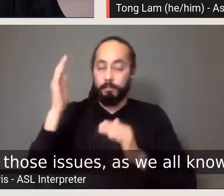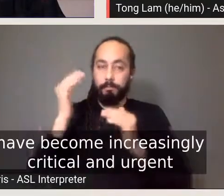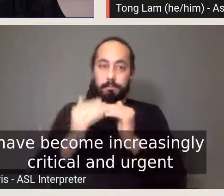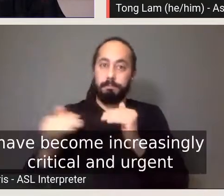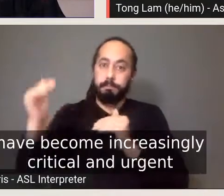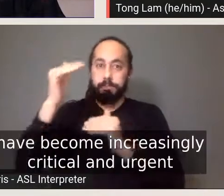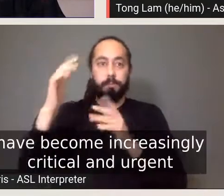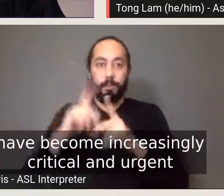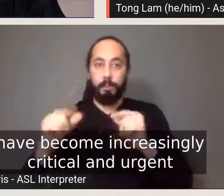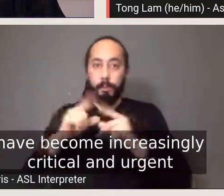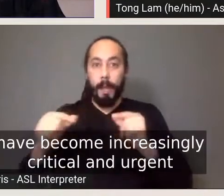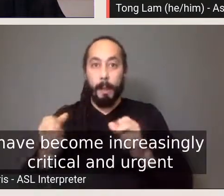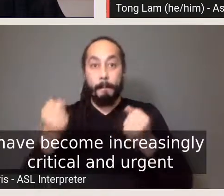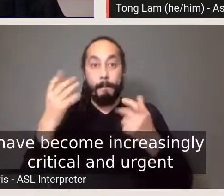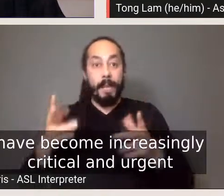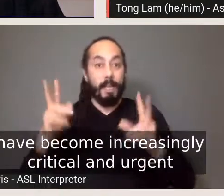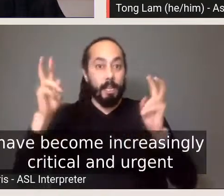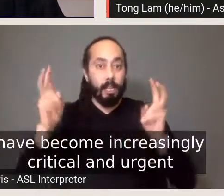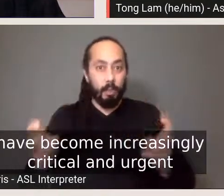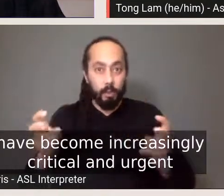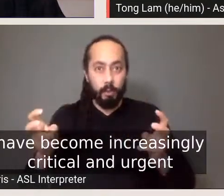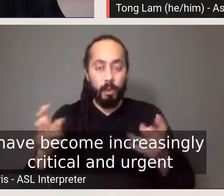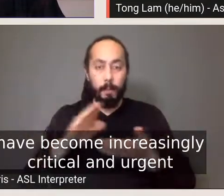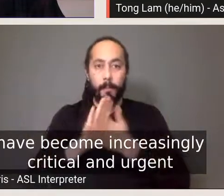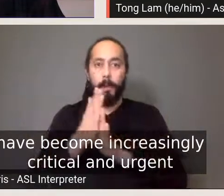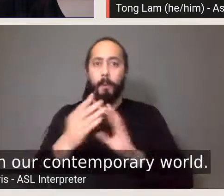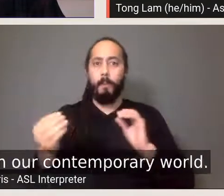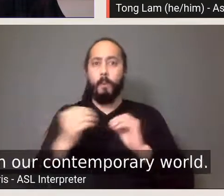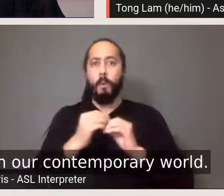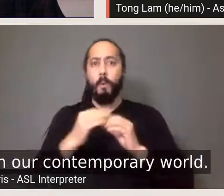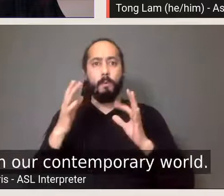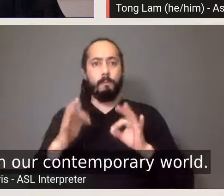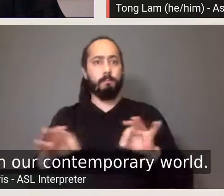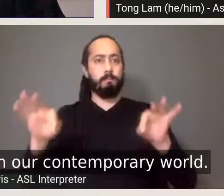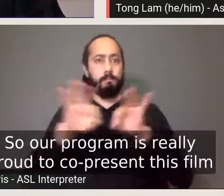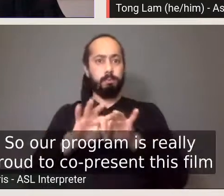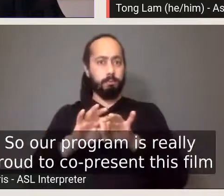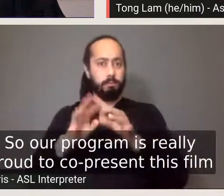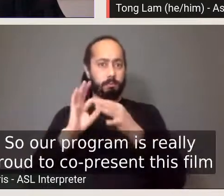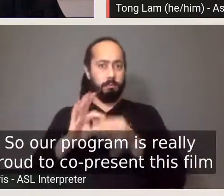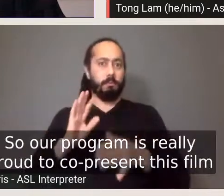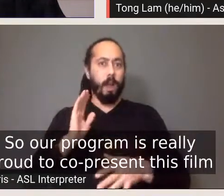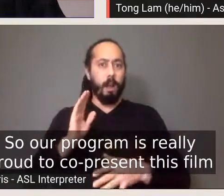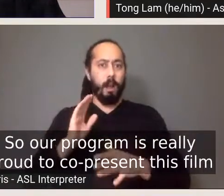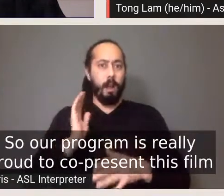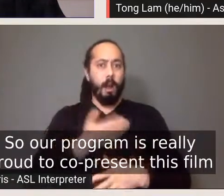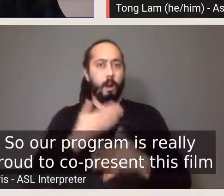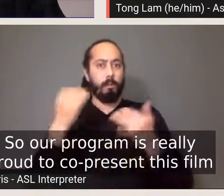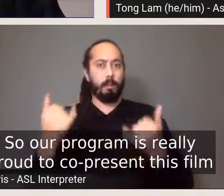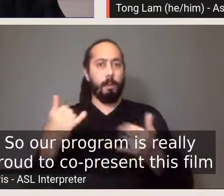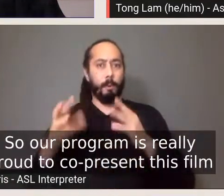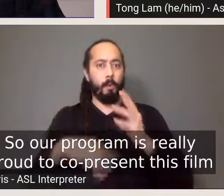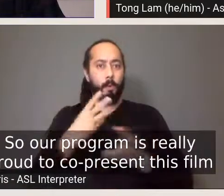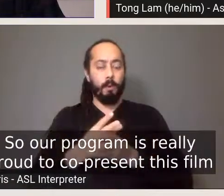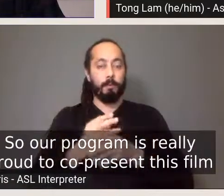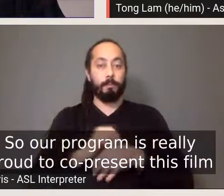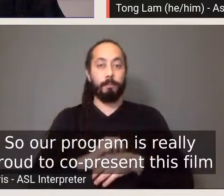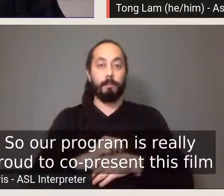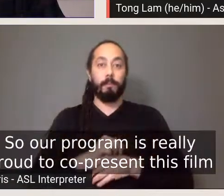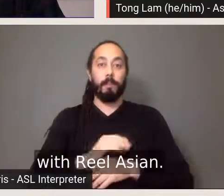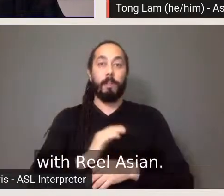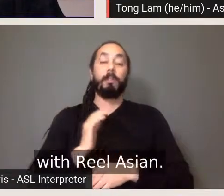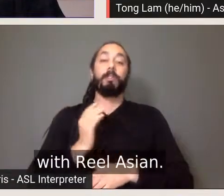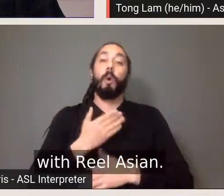know, have become increasingly critical and urgent in our contemporary world. So our program is really proud to co-present this